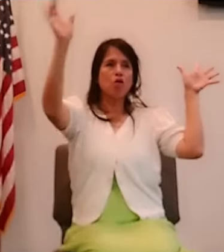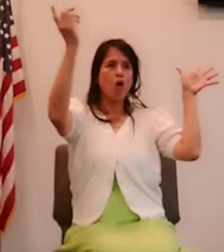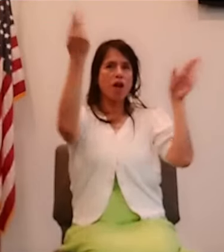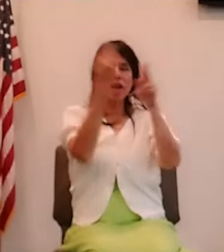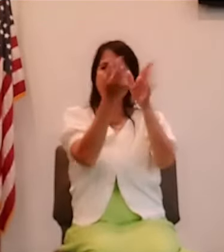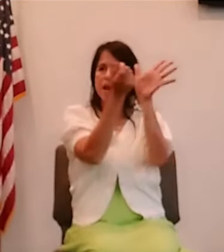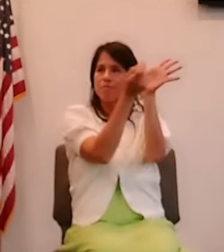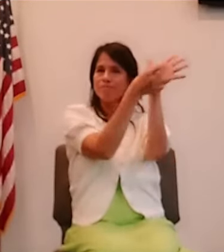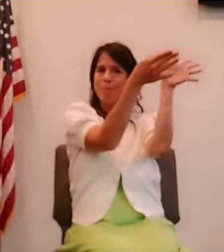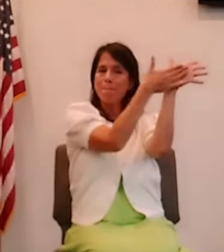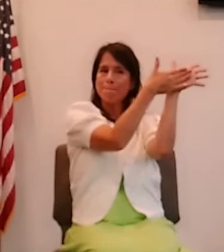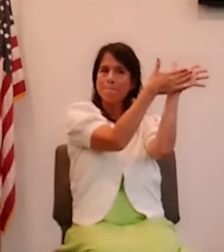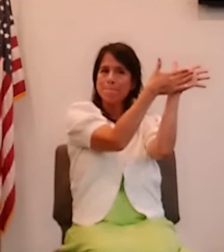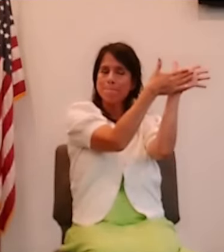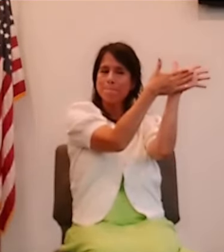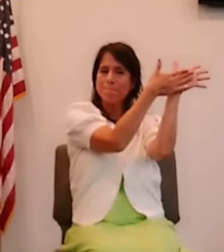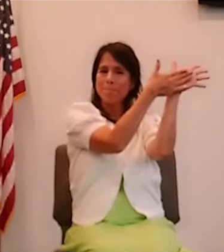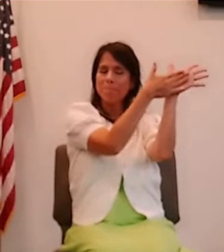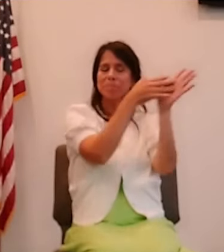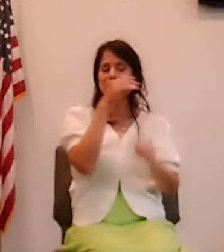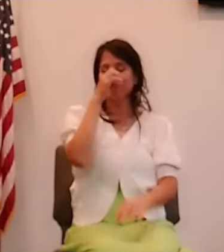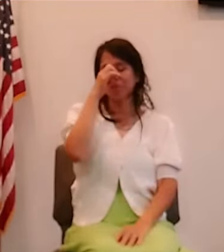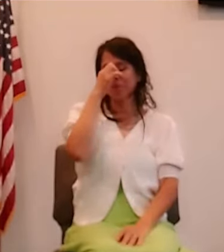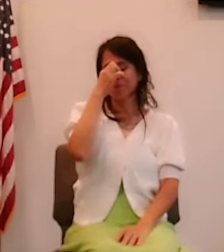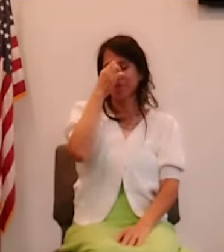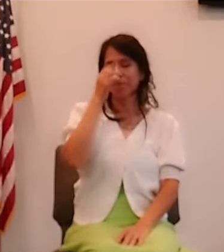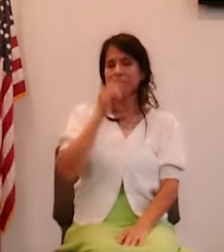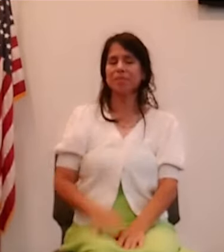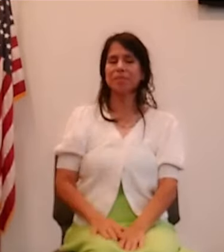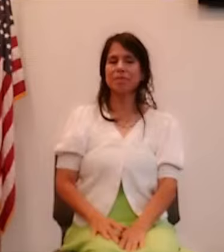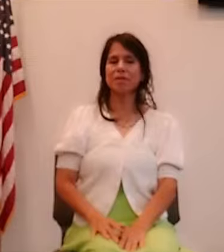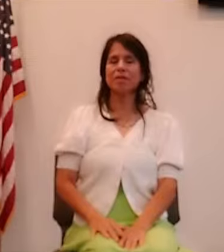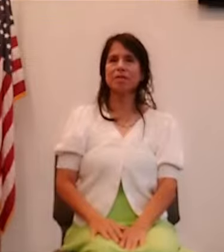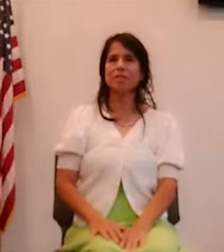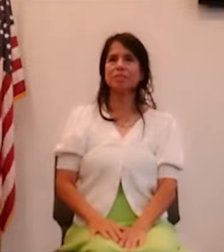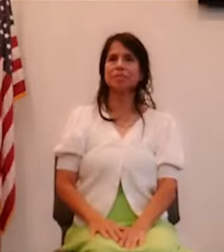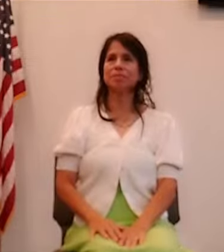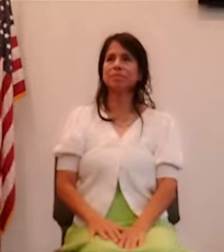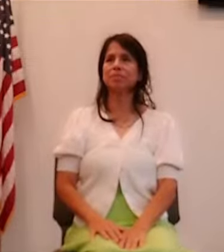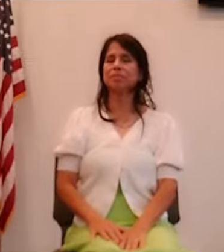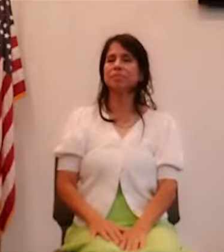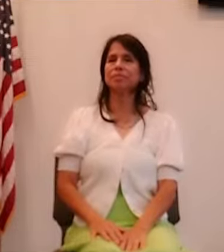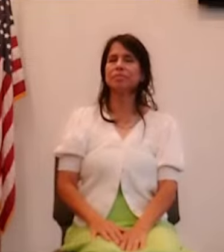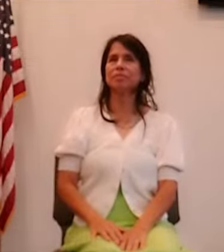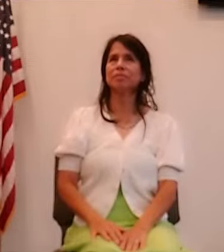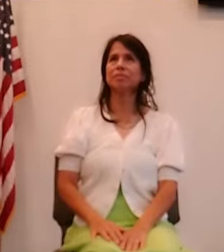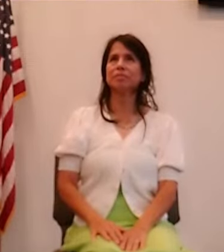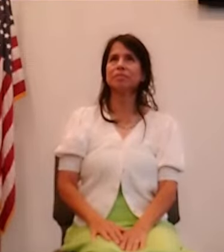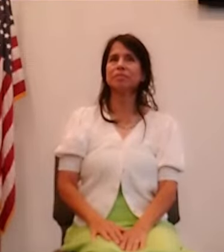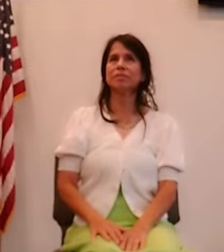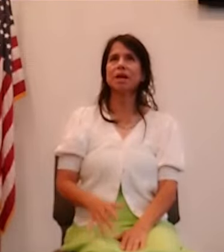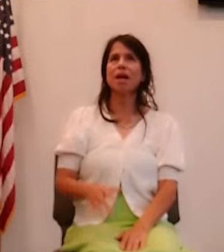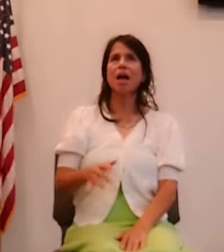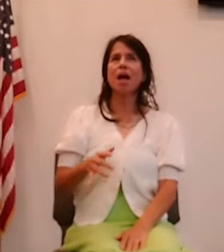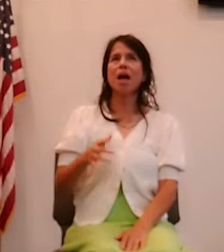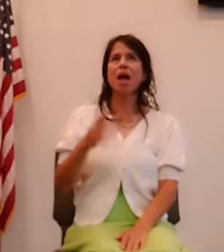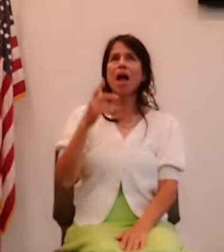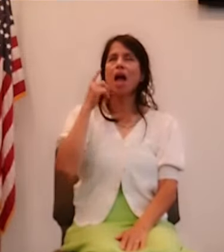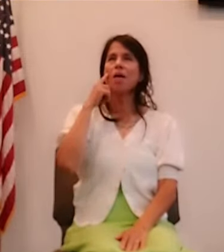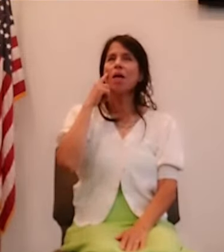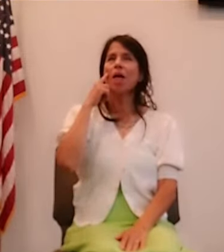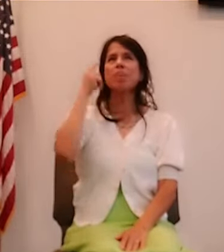The other great one is Isaiah 53, but currently I have 25 references to Jesus in the Old